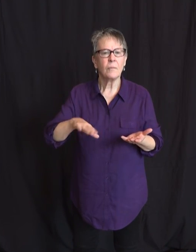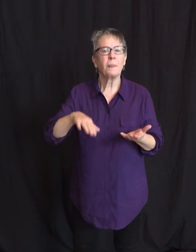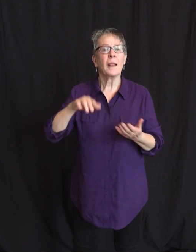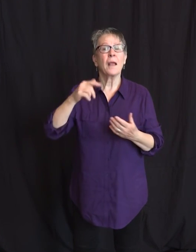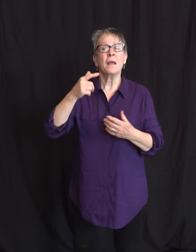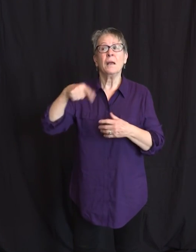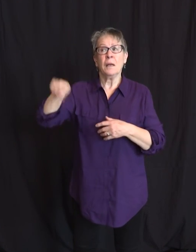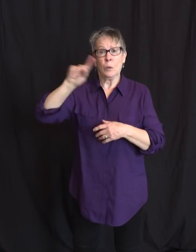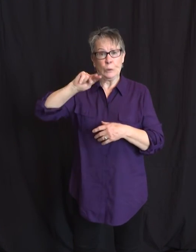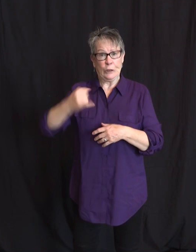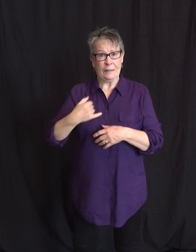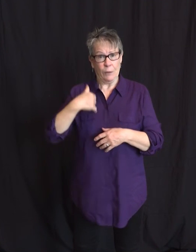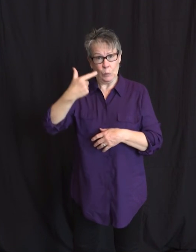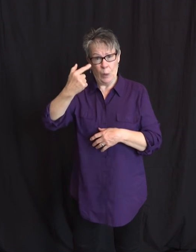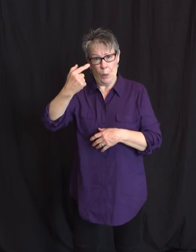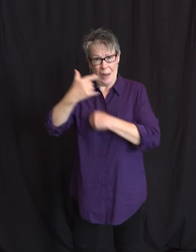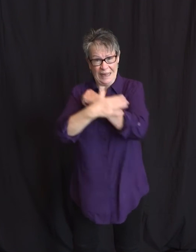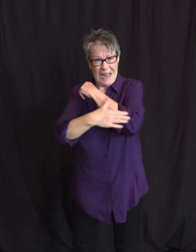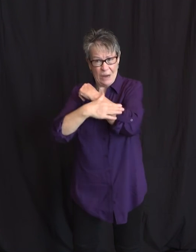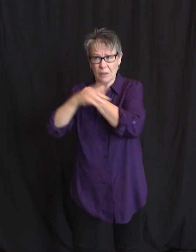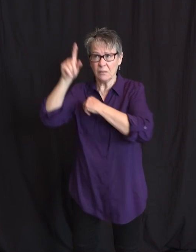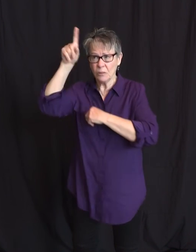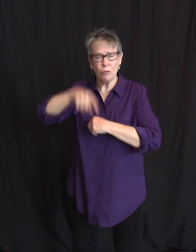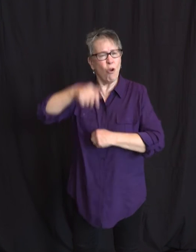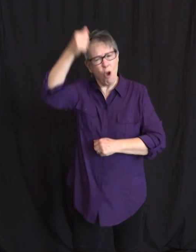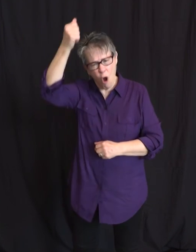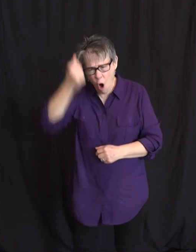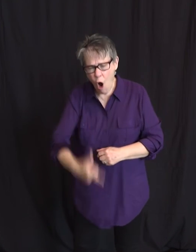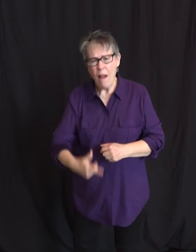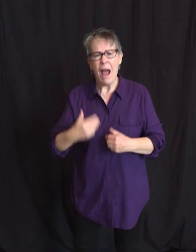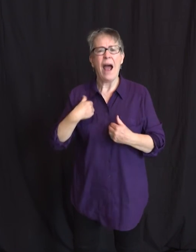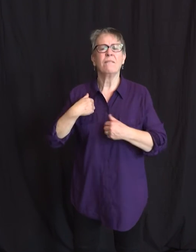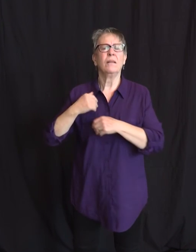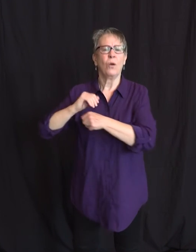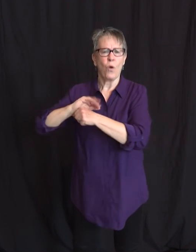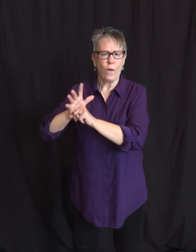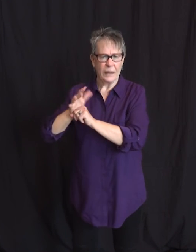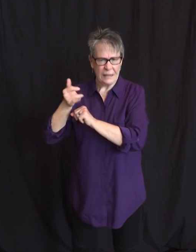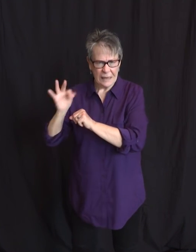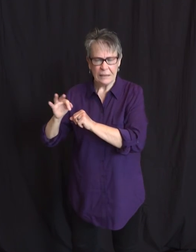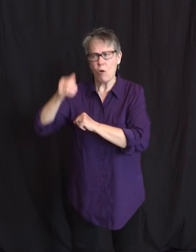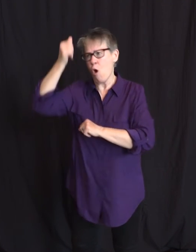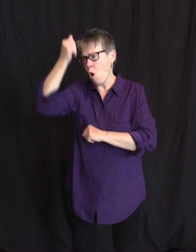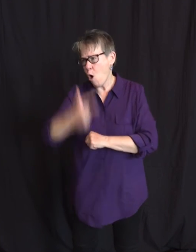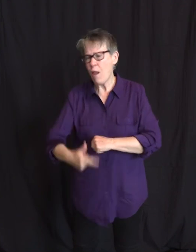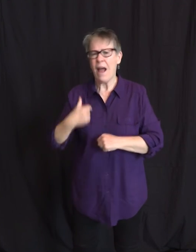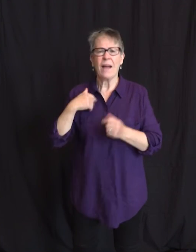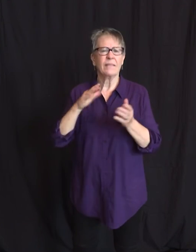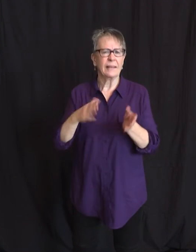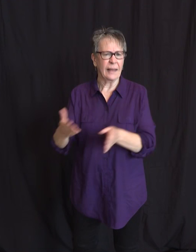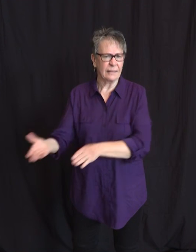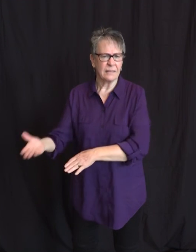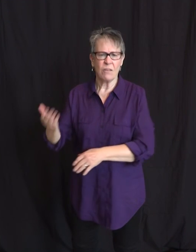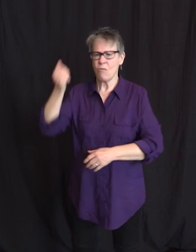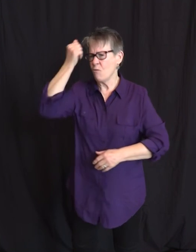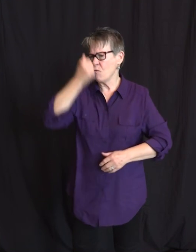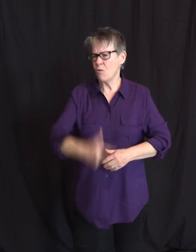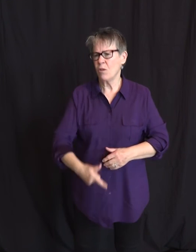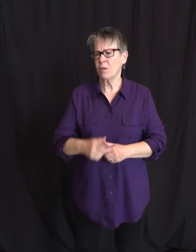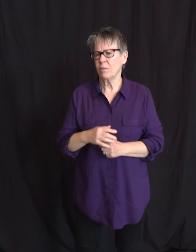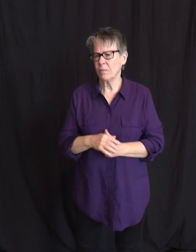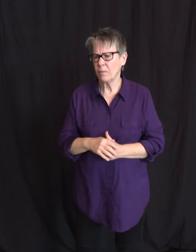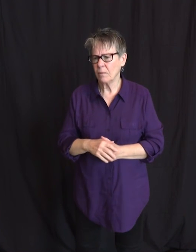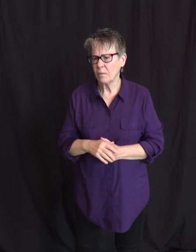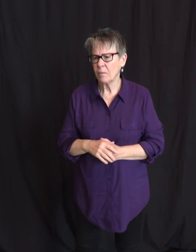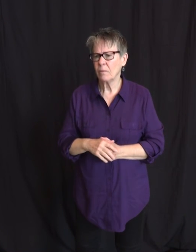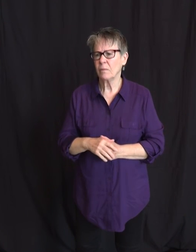compare Essex County, Sheila, to a Salem County, you get a very different dimension, and so you've got to have a plan that can encompass